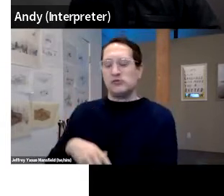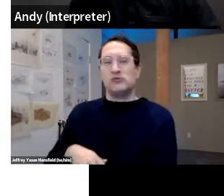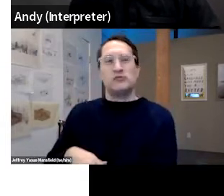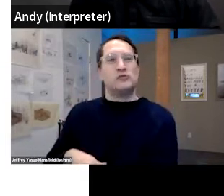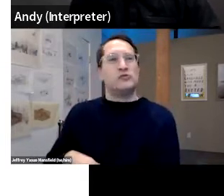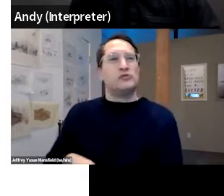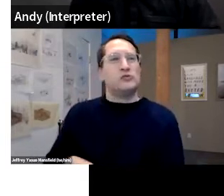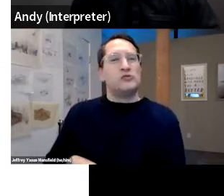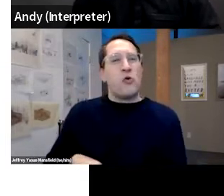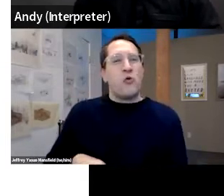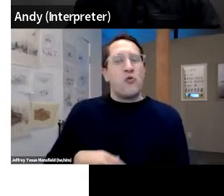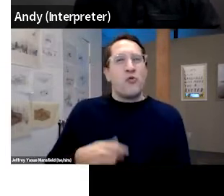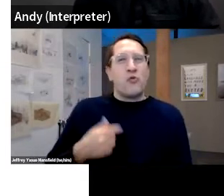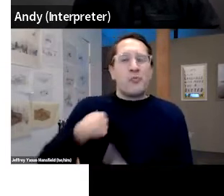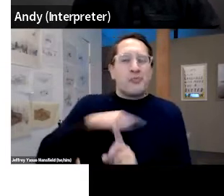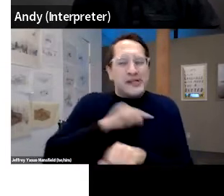create communities.